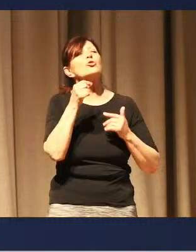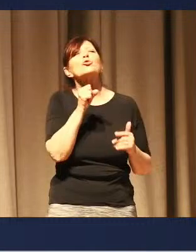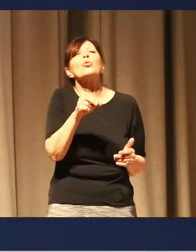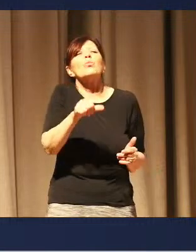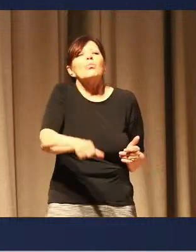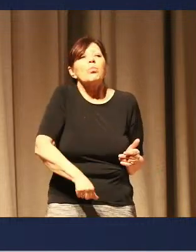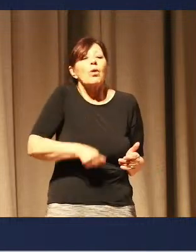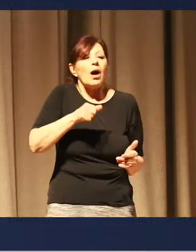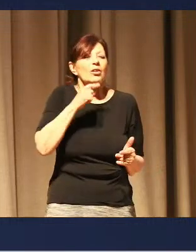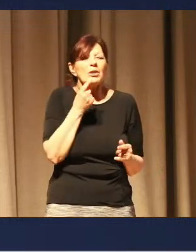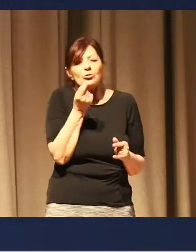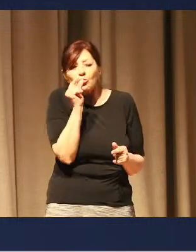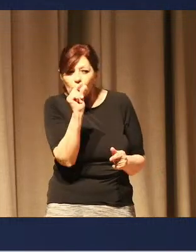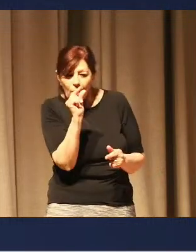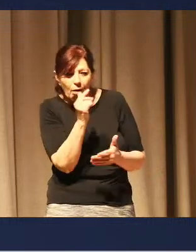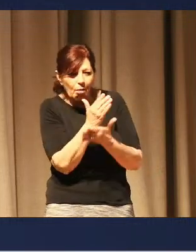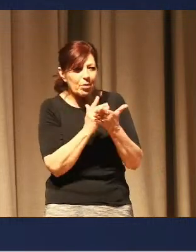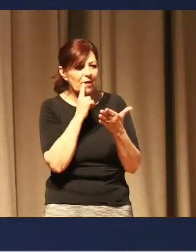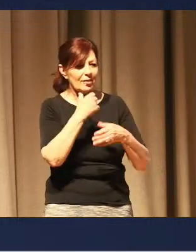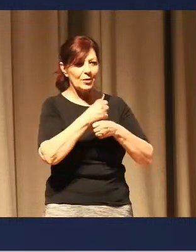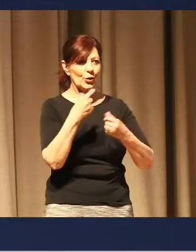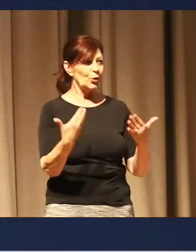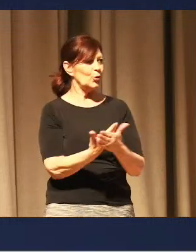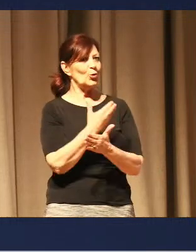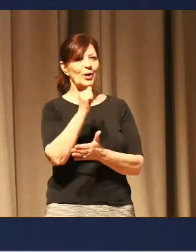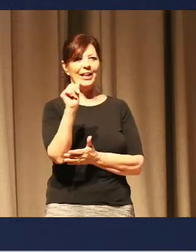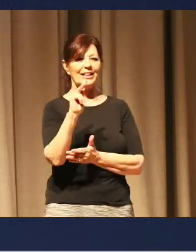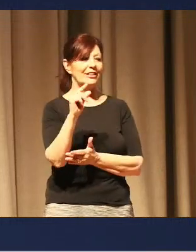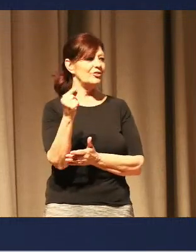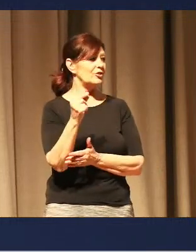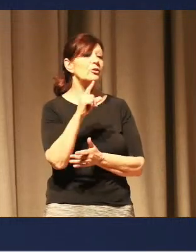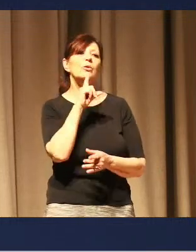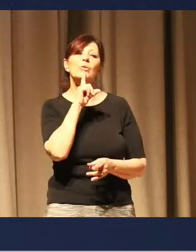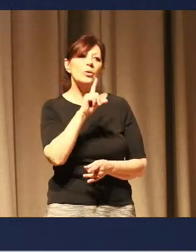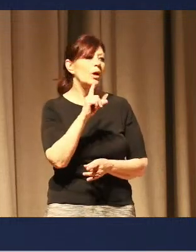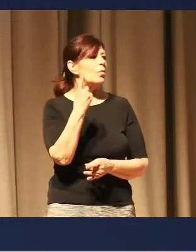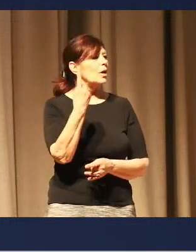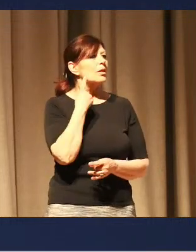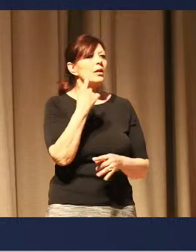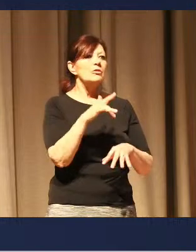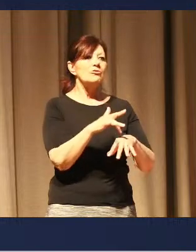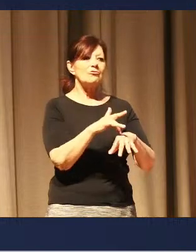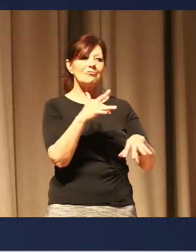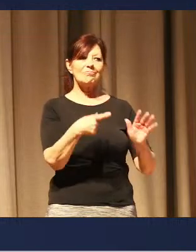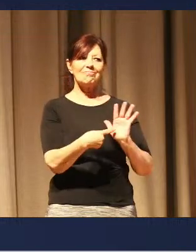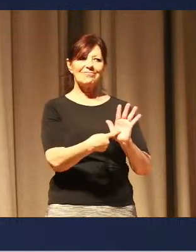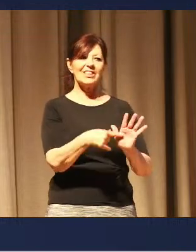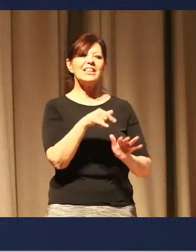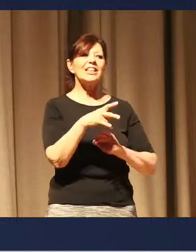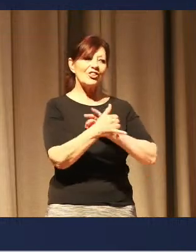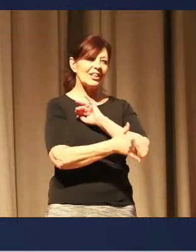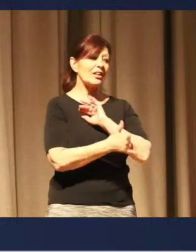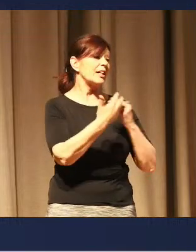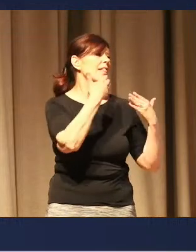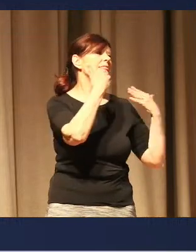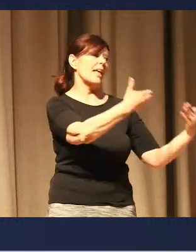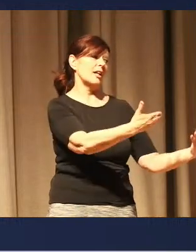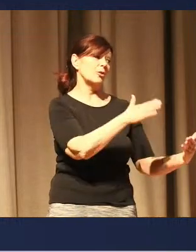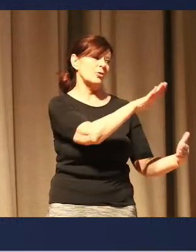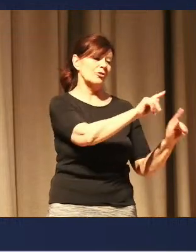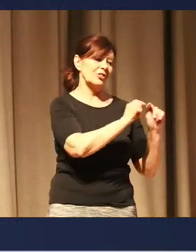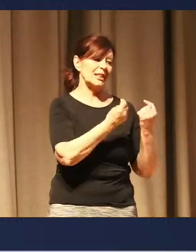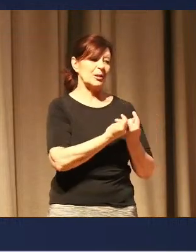have played a small part in creating the new AKG, truly one of the shining jewels of Erie County. Thank you, Yanni, and your